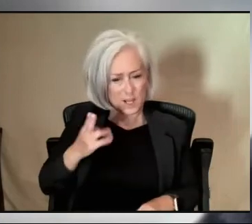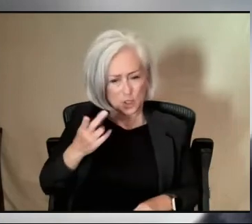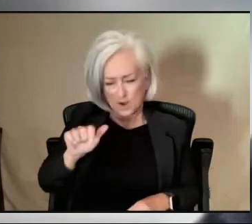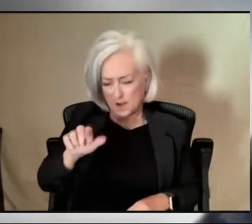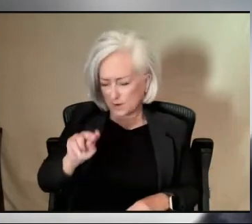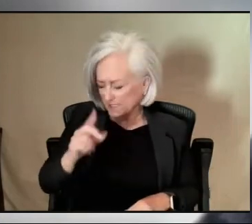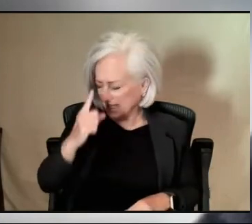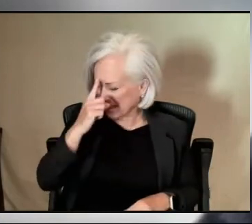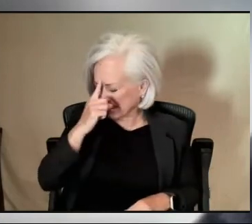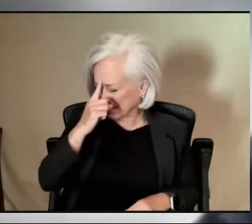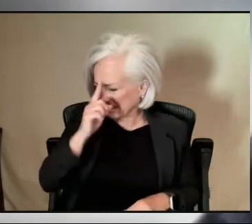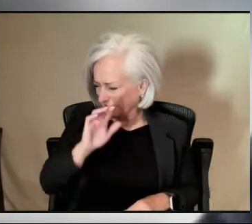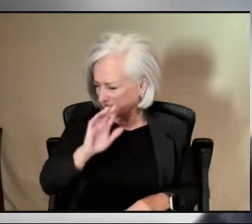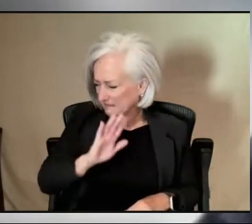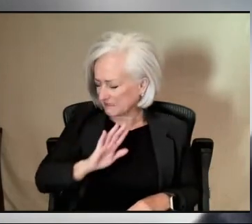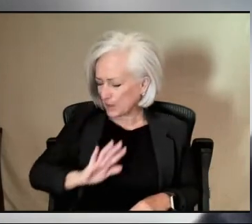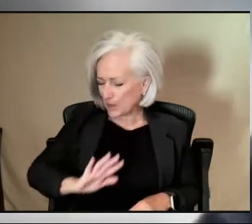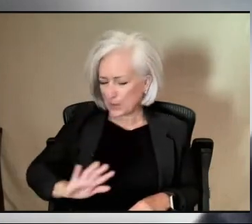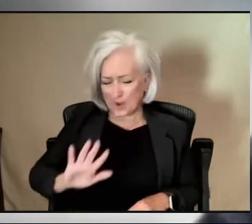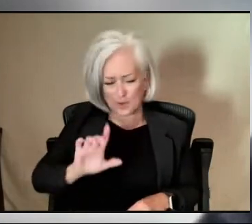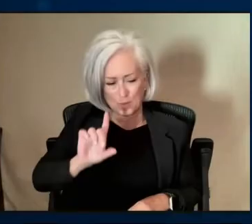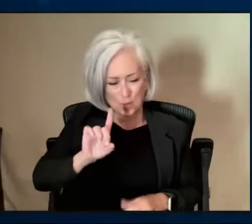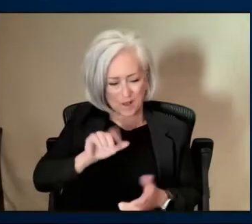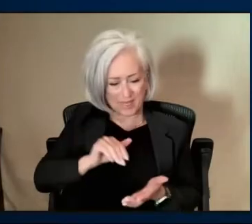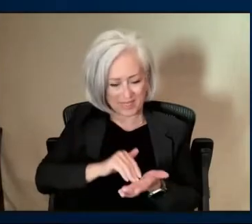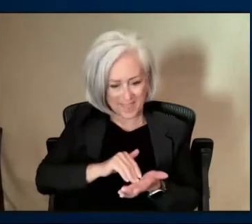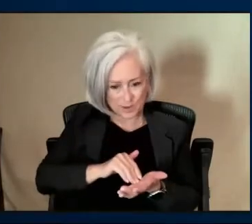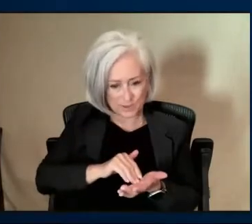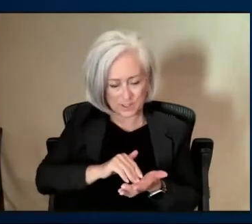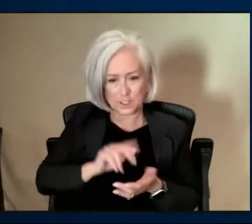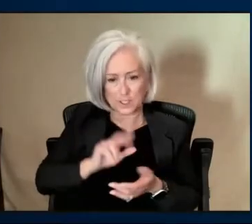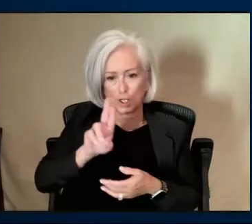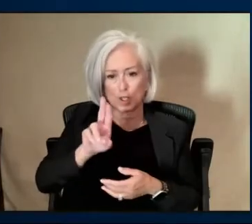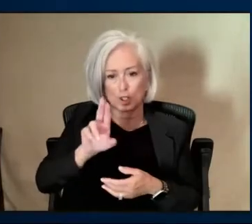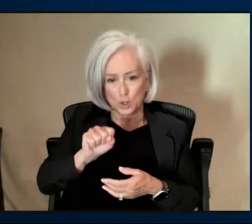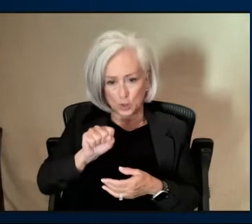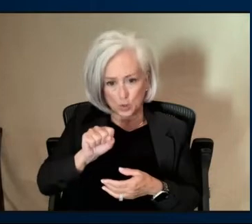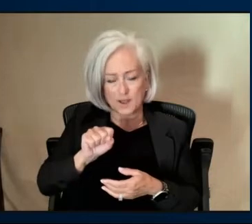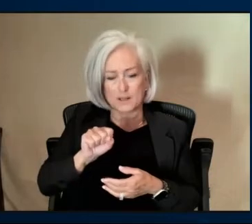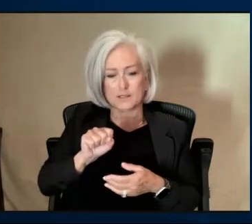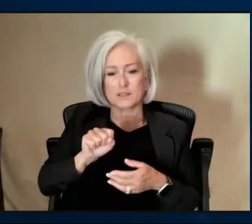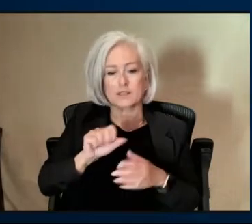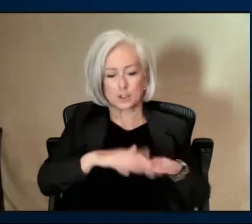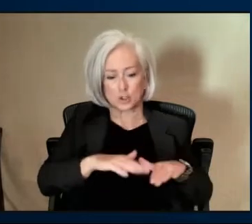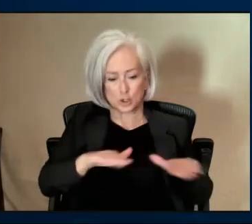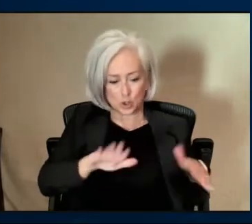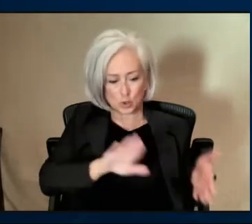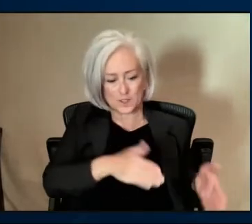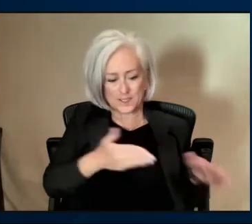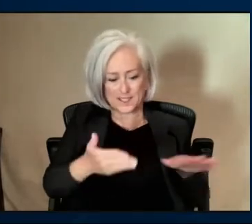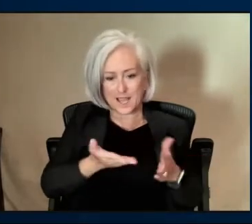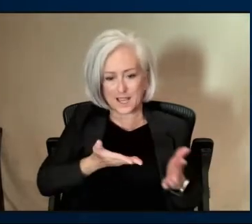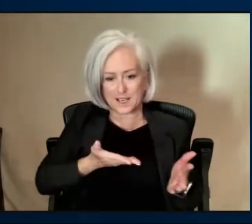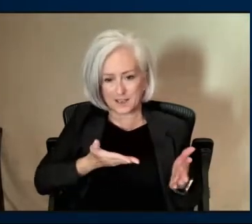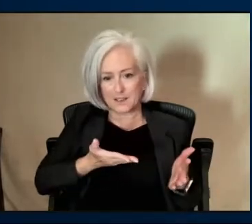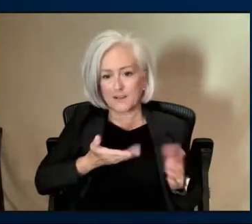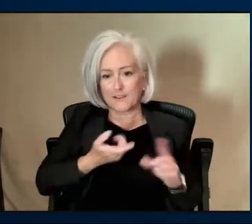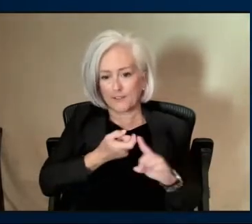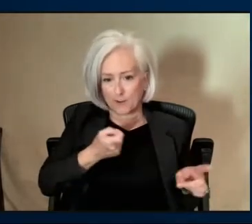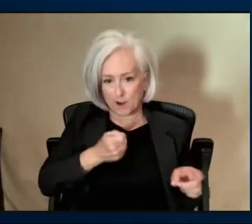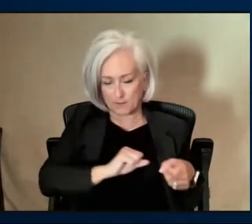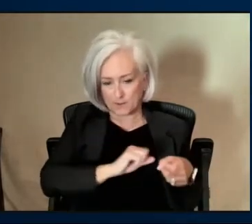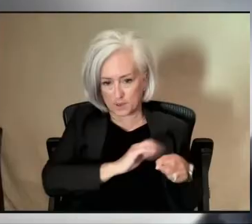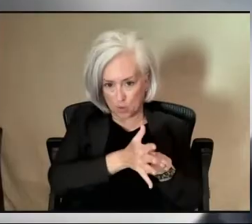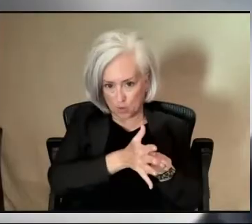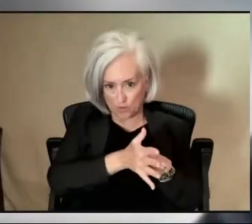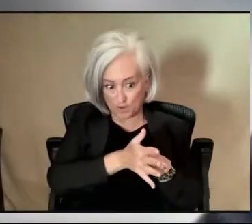1,000 US kids or so died during this pandemic. But we're talking about nearly